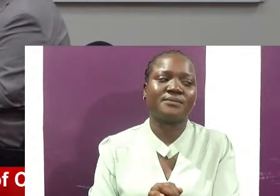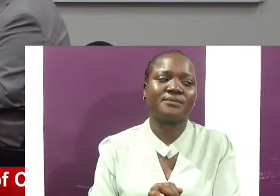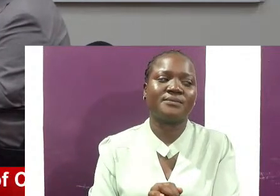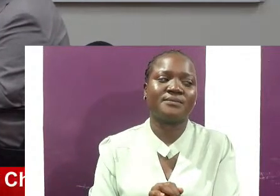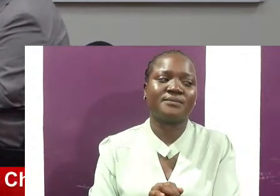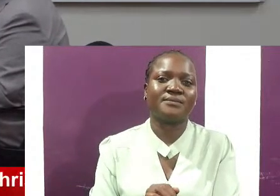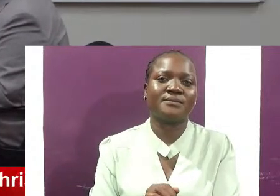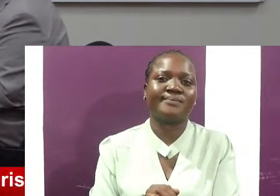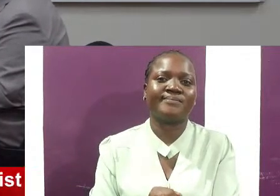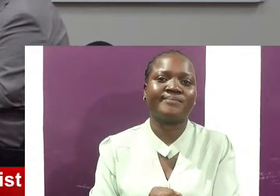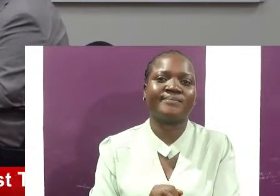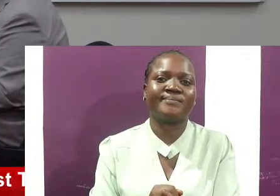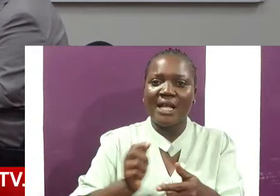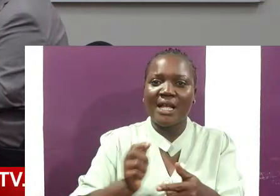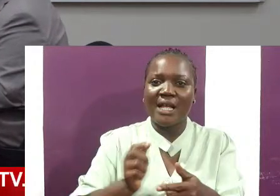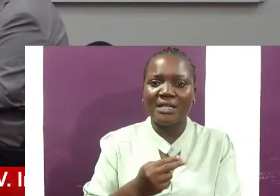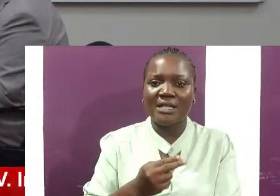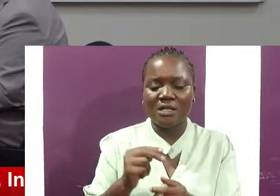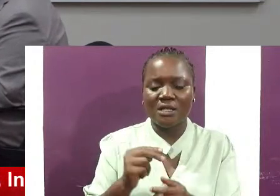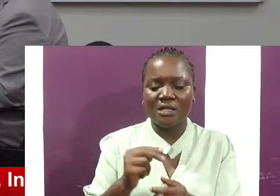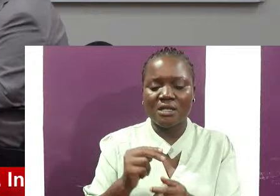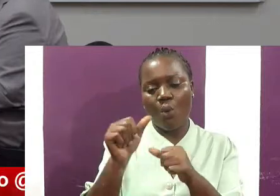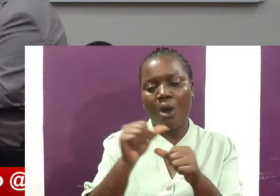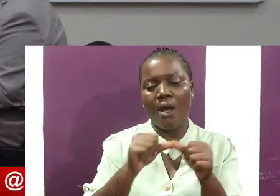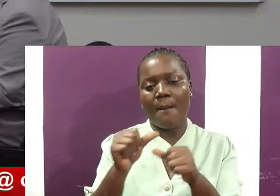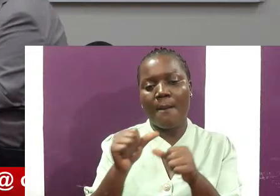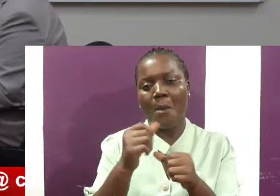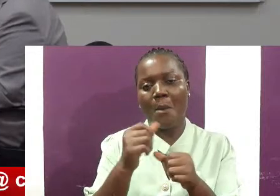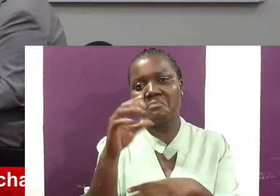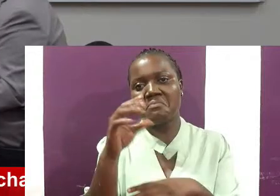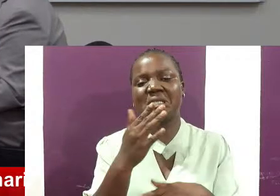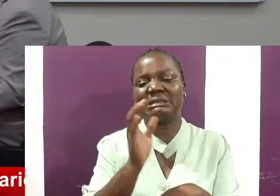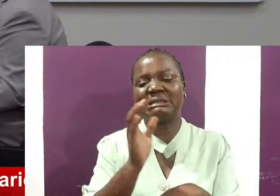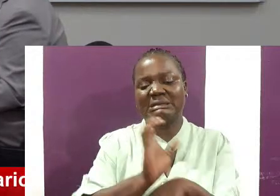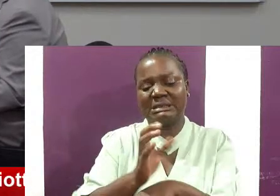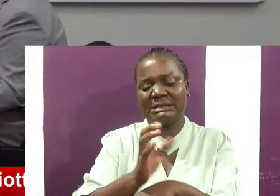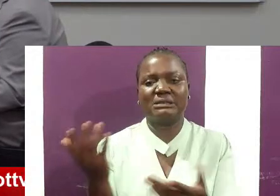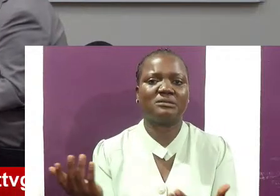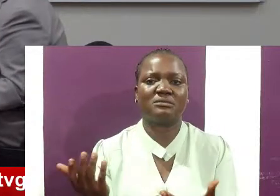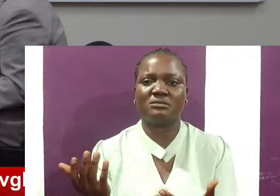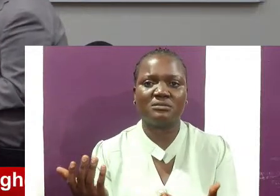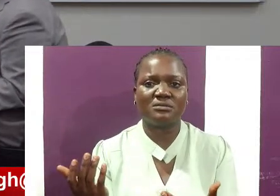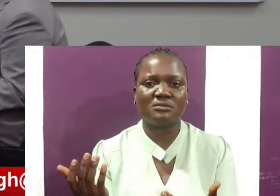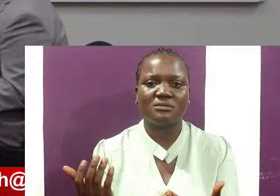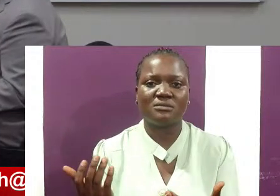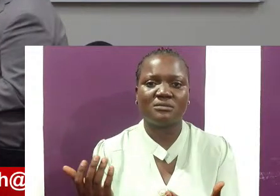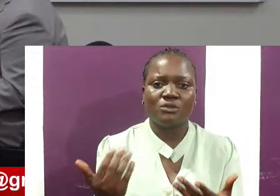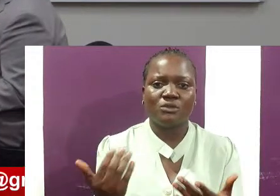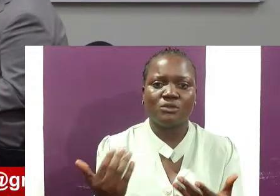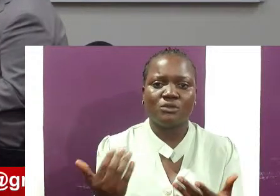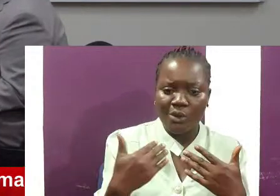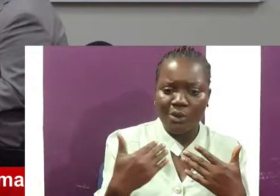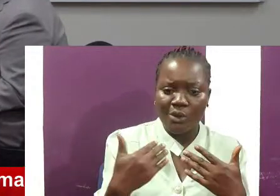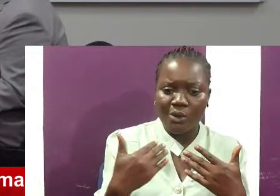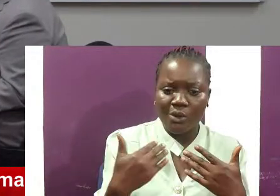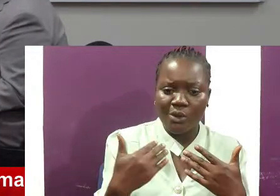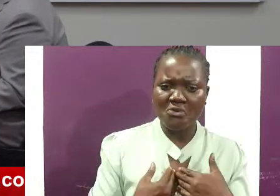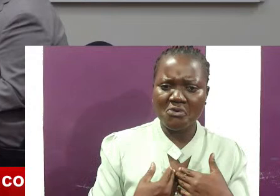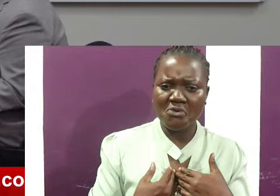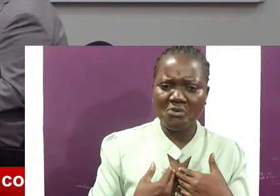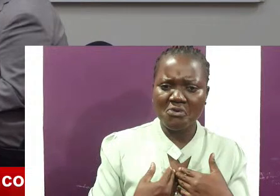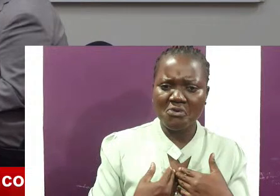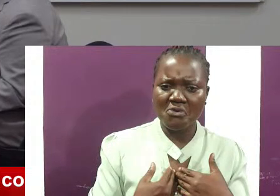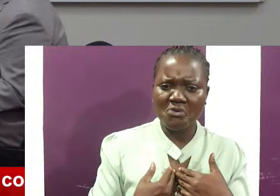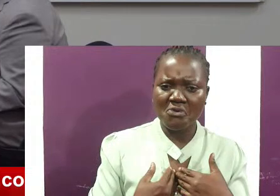let's talk about many churches. Mm-hmm. You gave some statistics that we have, like